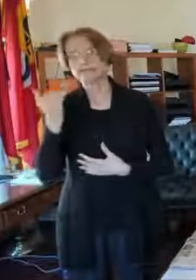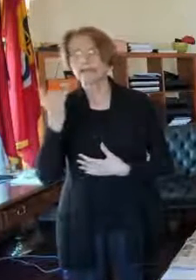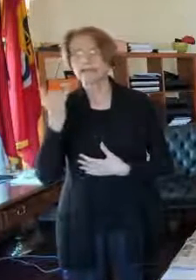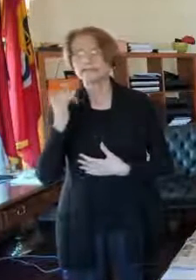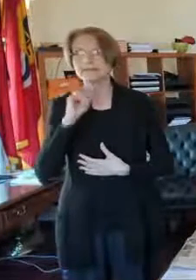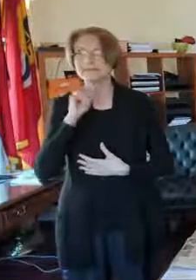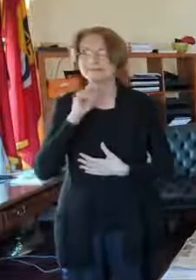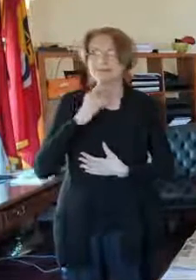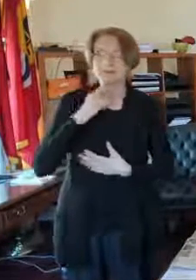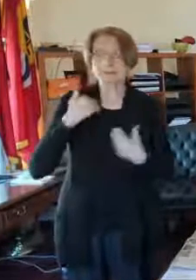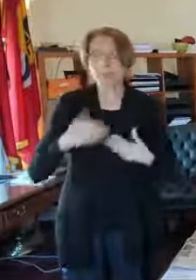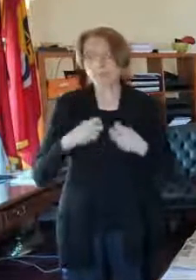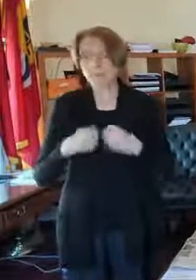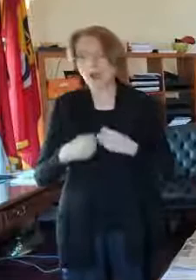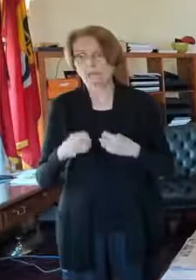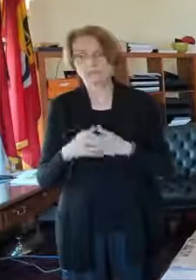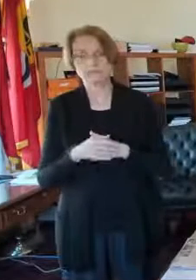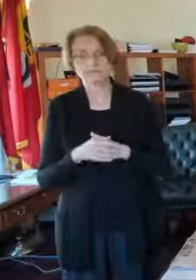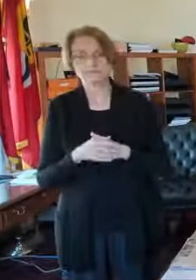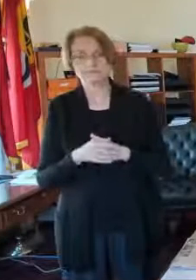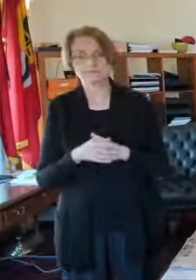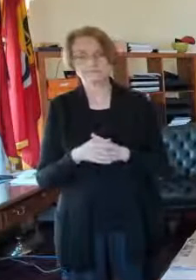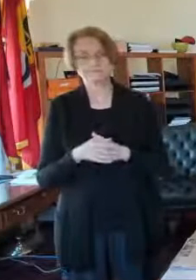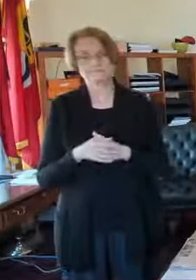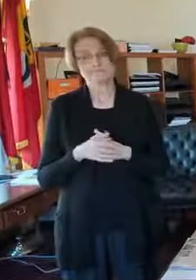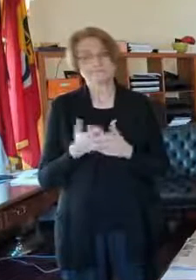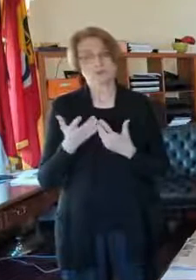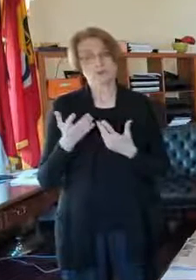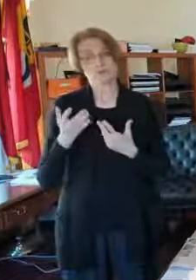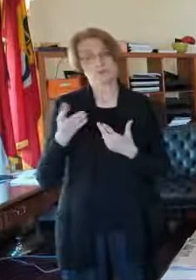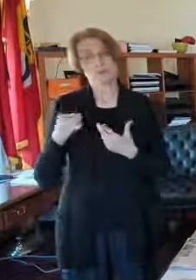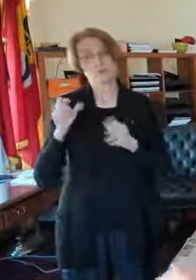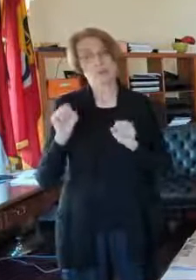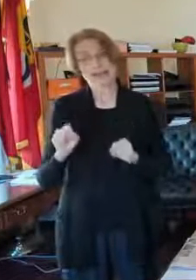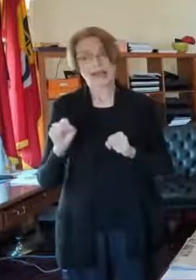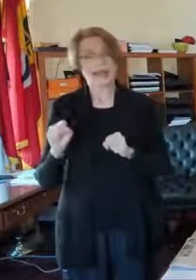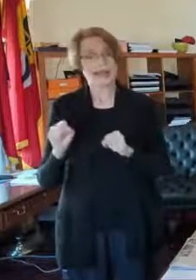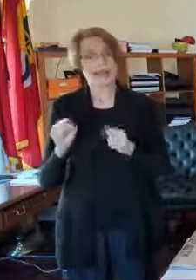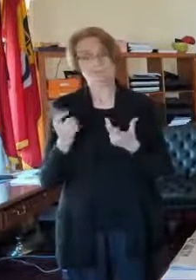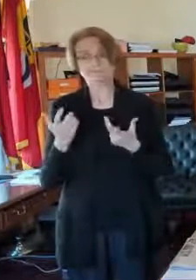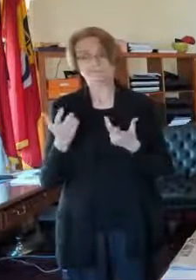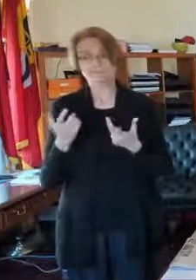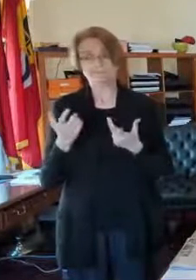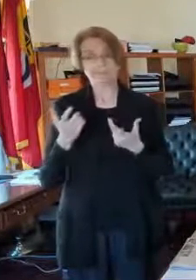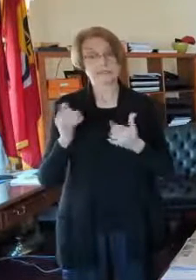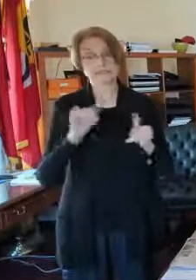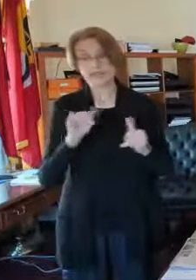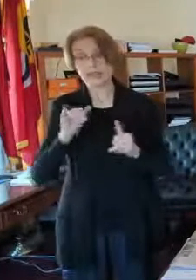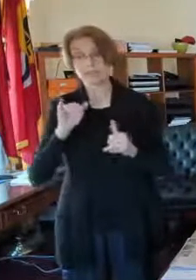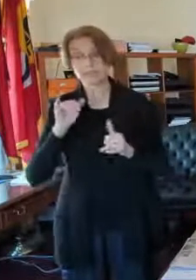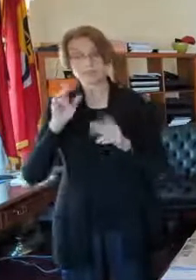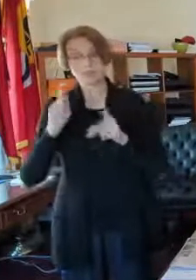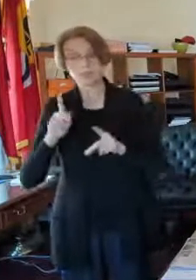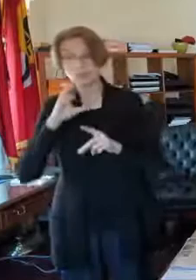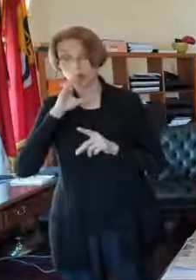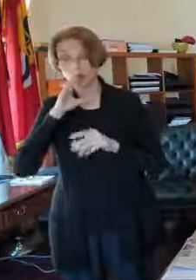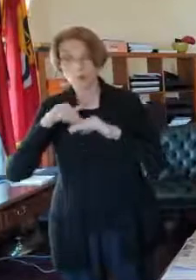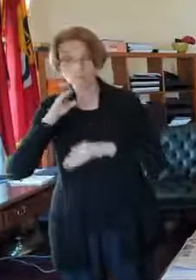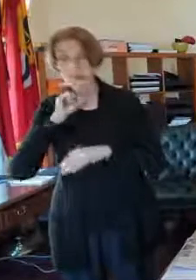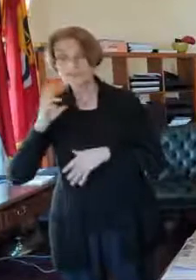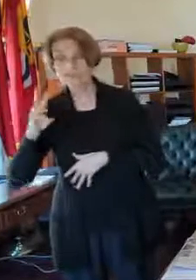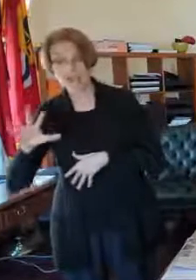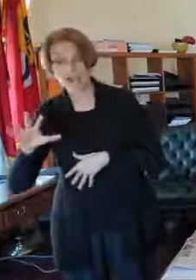serious underlying health condition, you fall into the same category of eligibility as someone who's over 65. So I